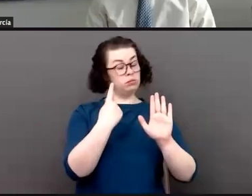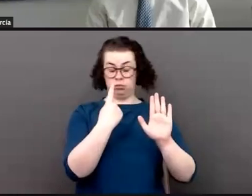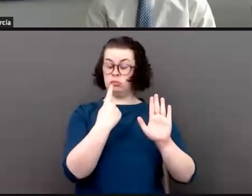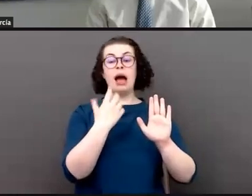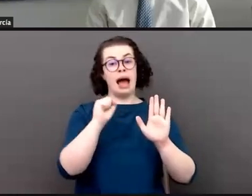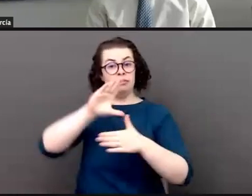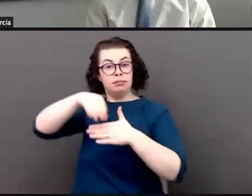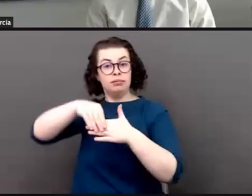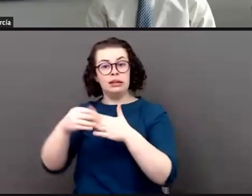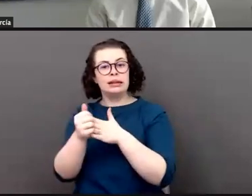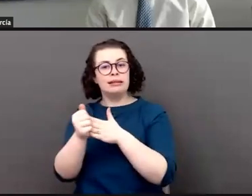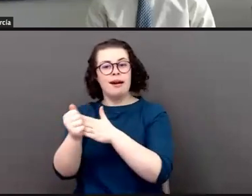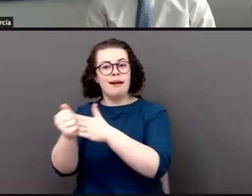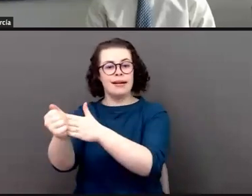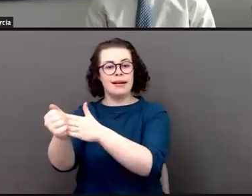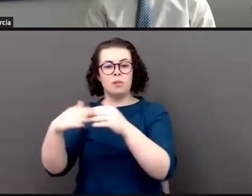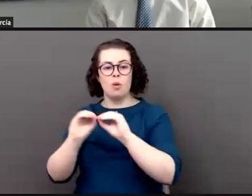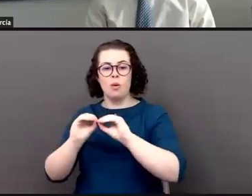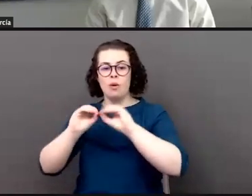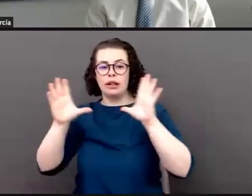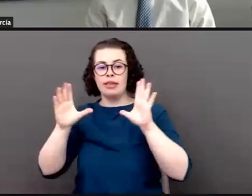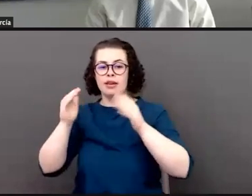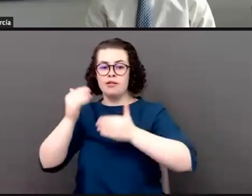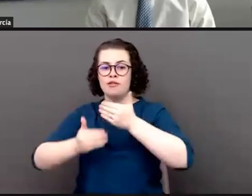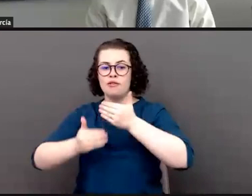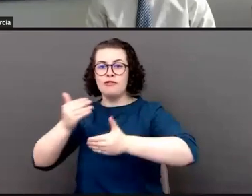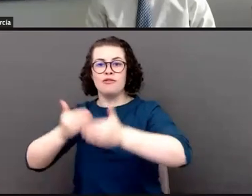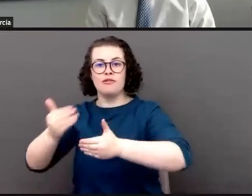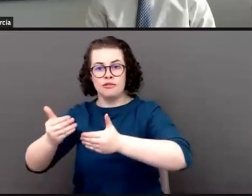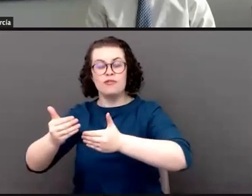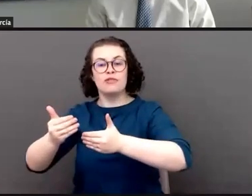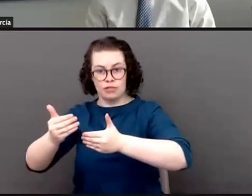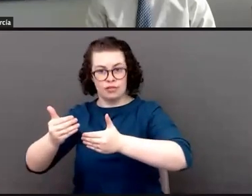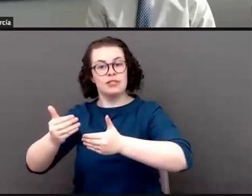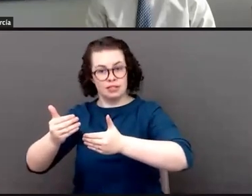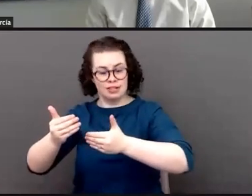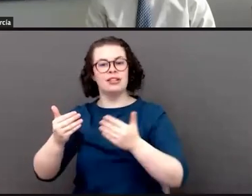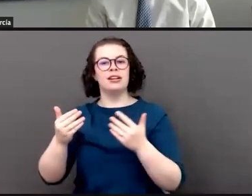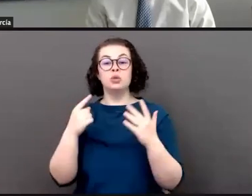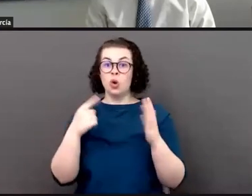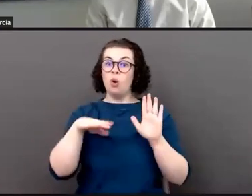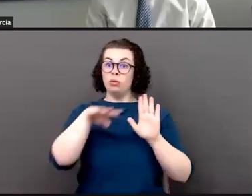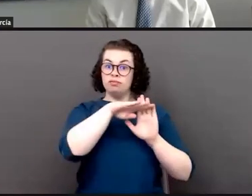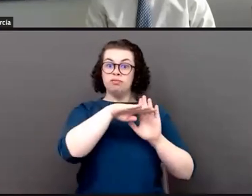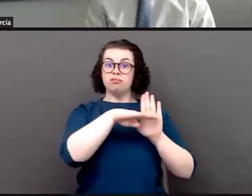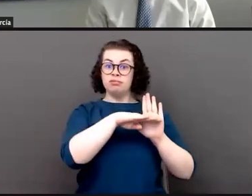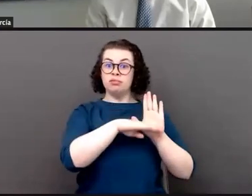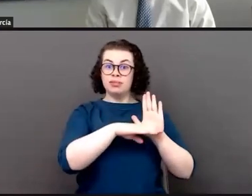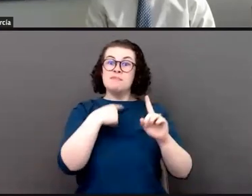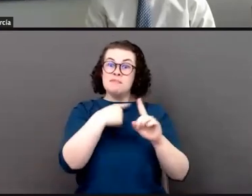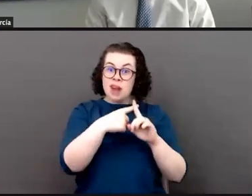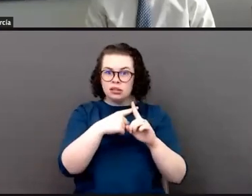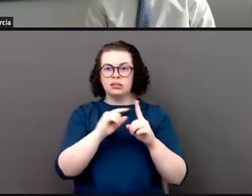useful guide about accessibility, focus on functional requirement. So it's focus